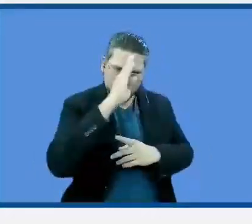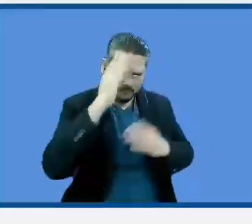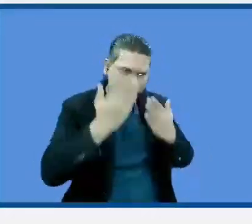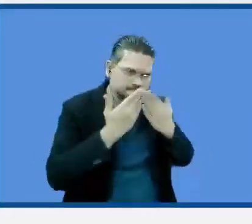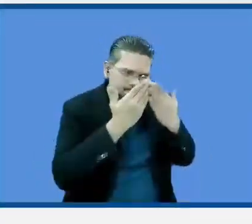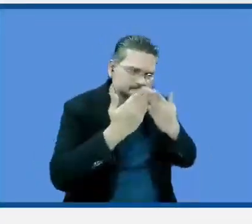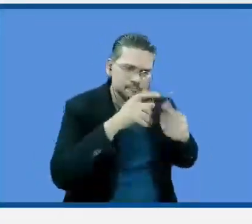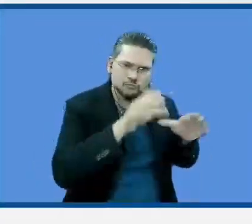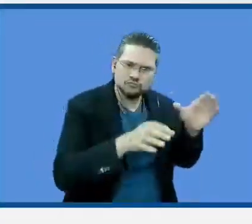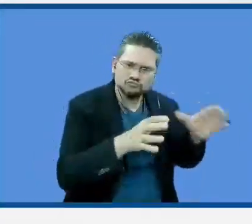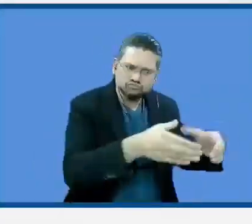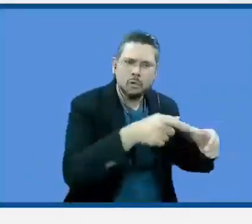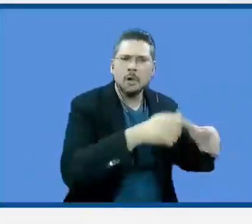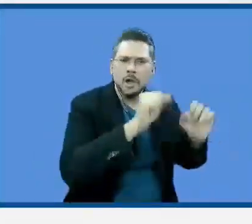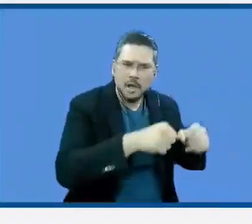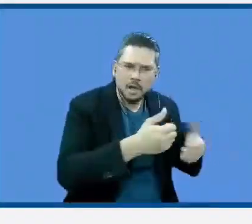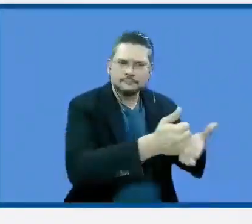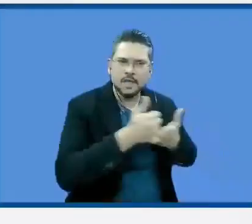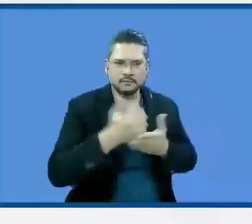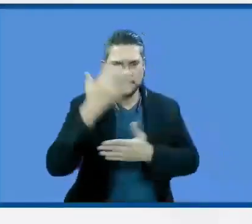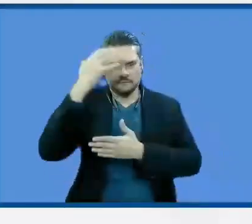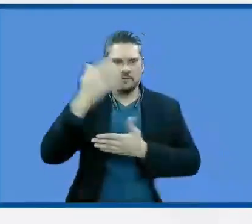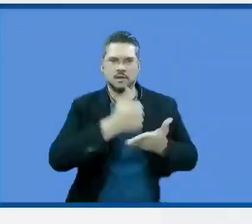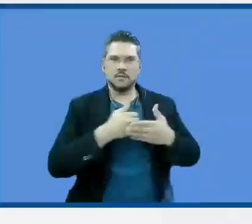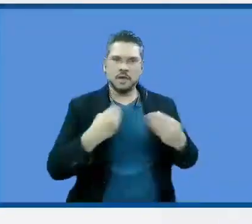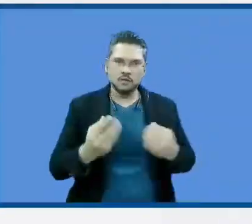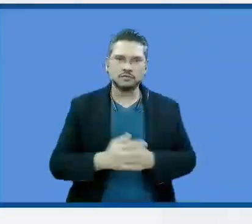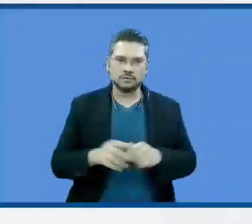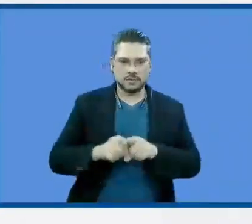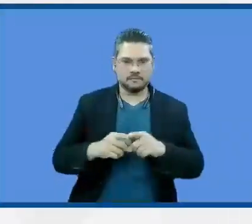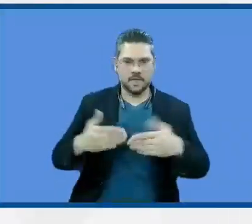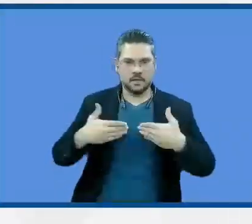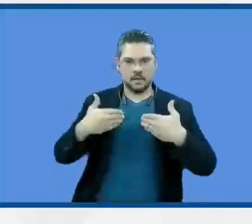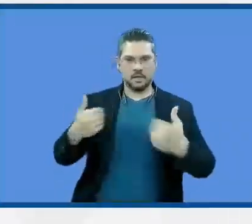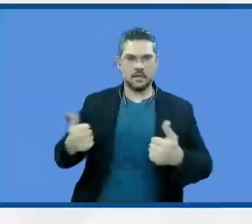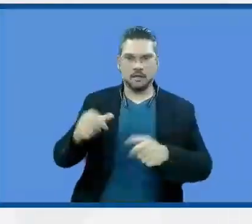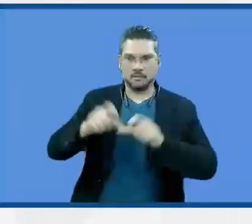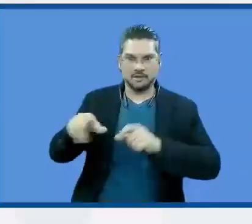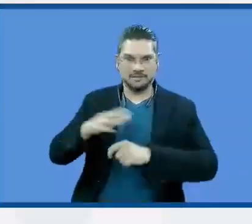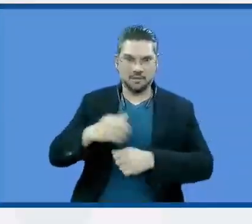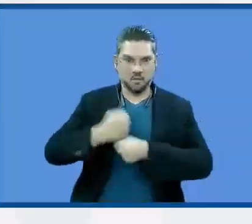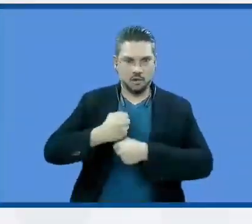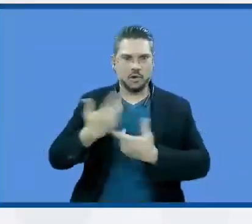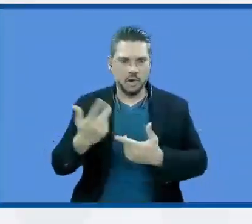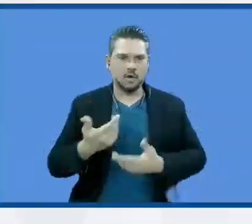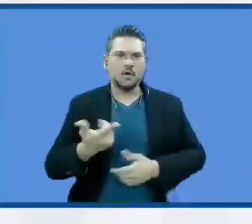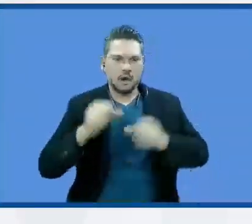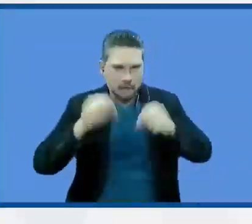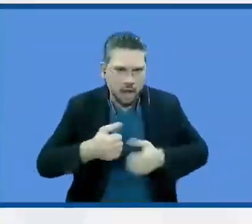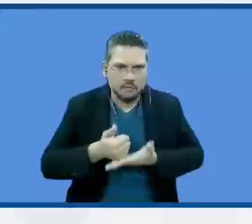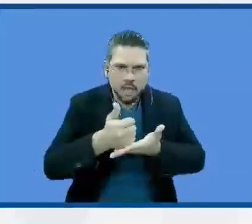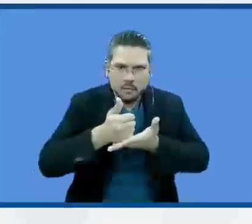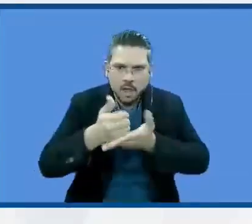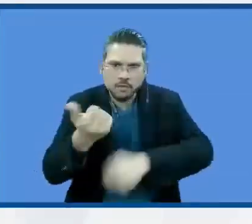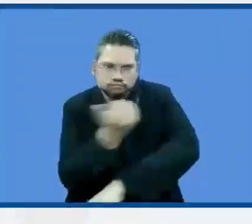on in the pandemic. And allied health professionals can administer vaccines. And again, we've seen how we called